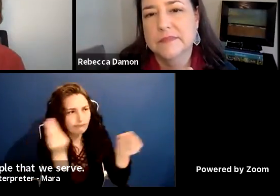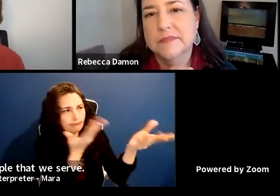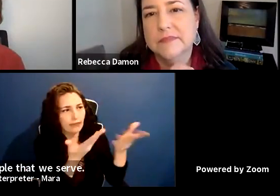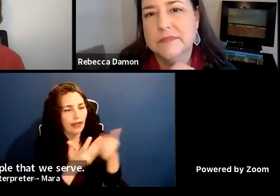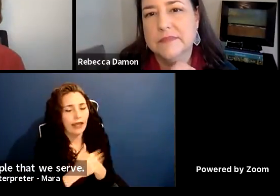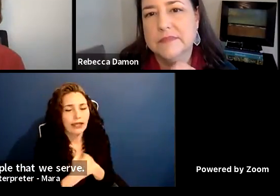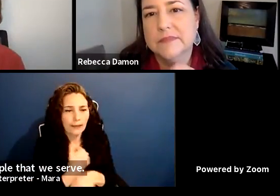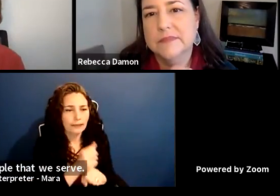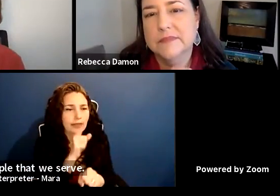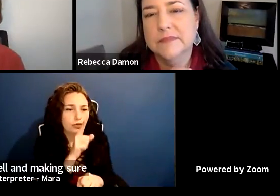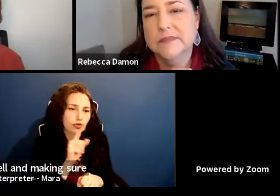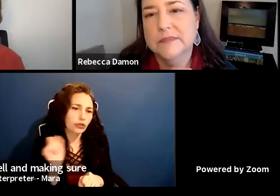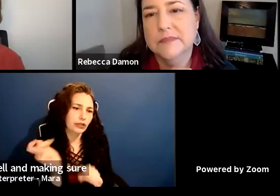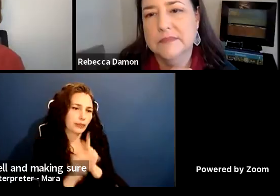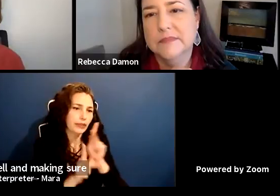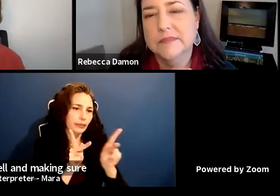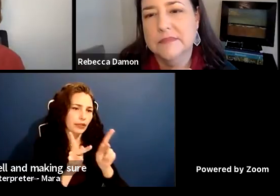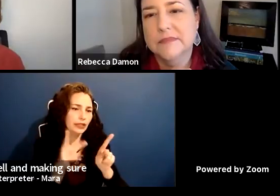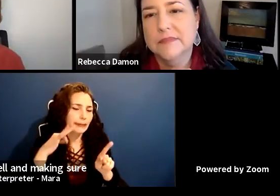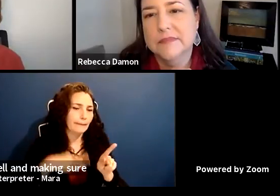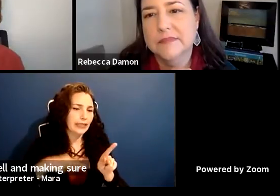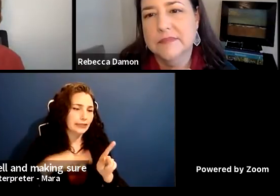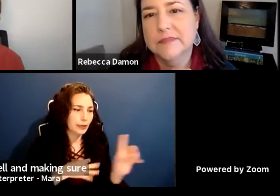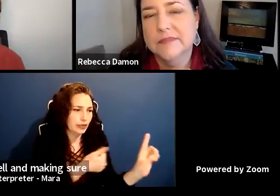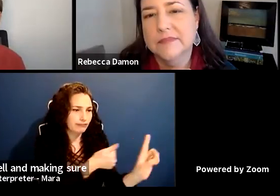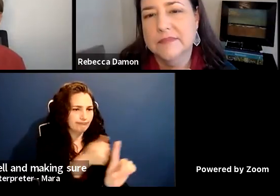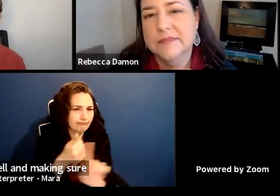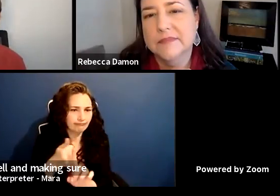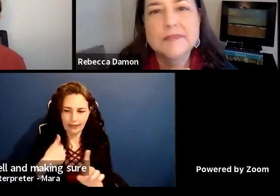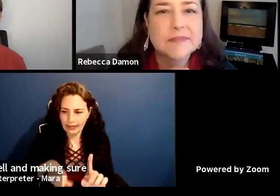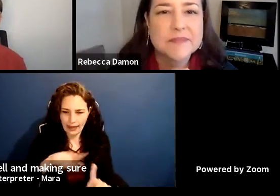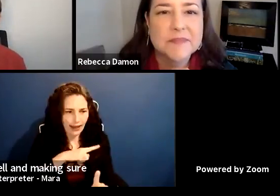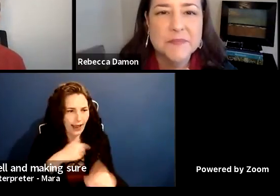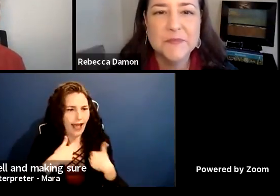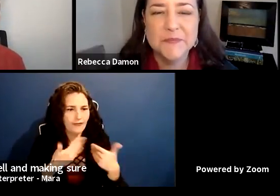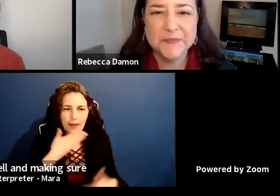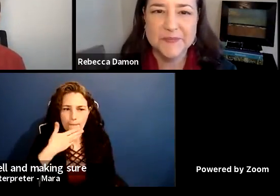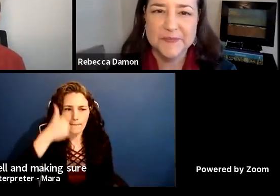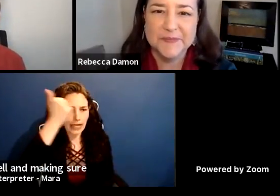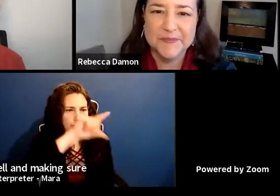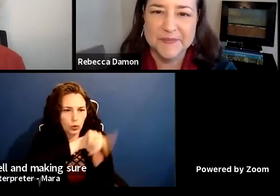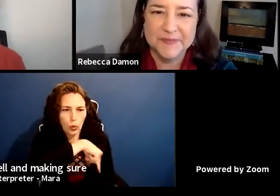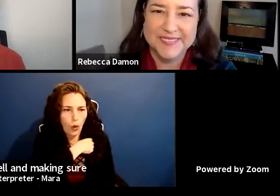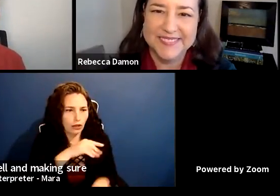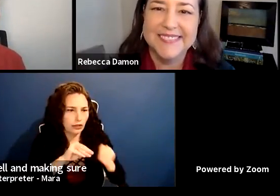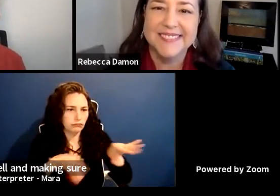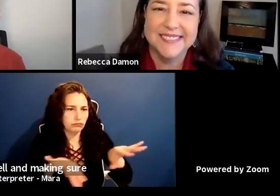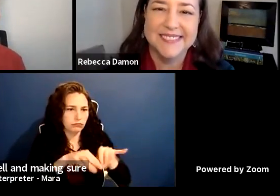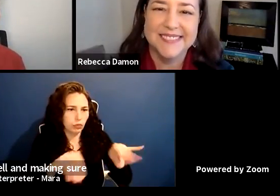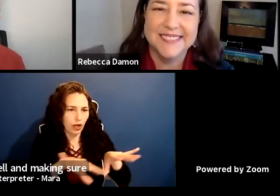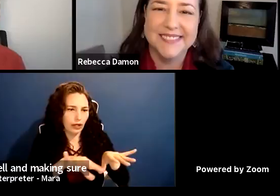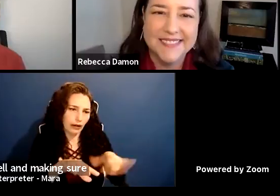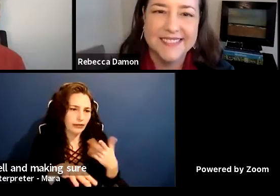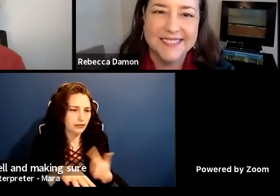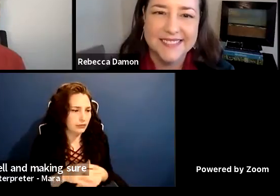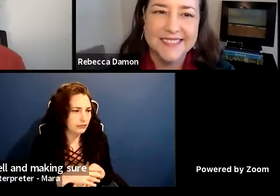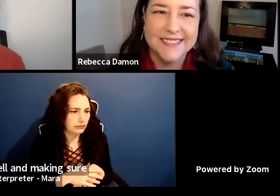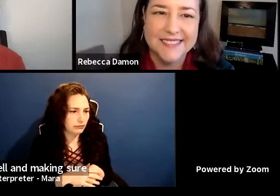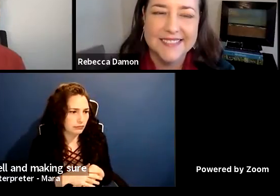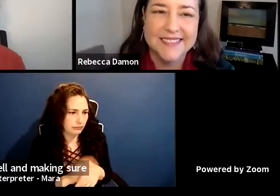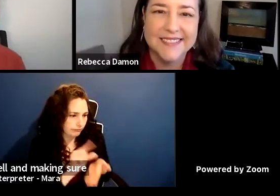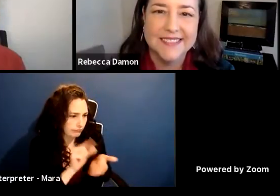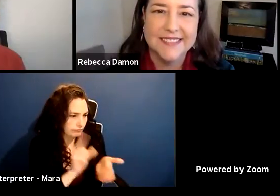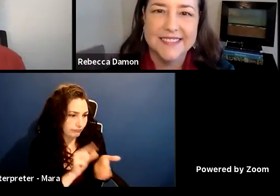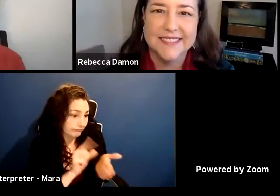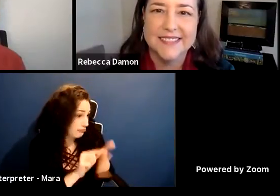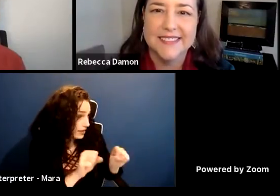that people in Pittsburgh are getting the best quality broadcast journalism possible. Now, Justine, when